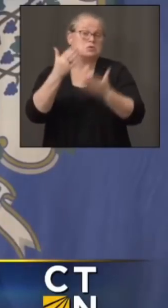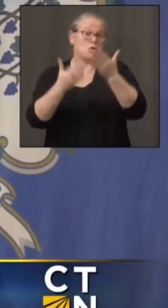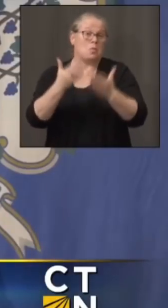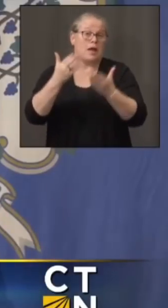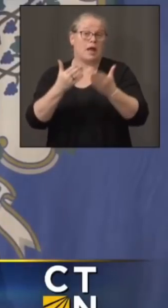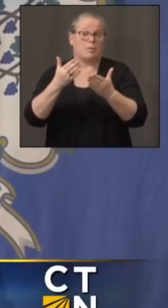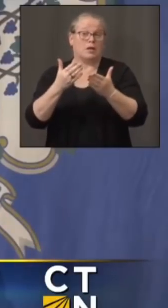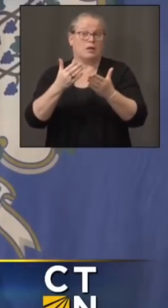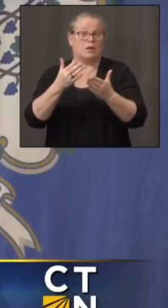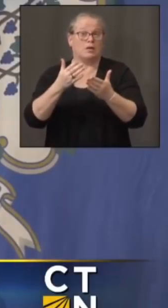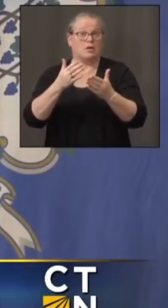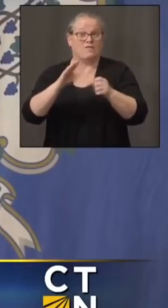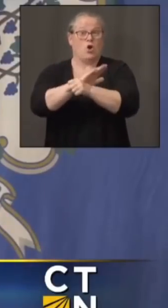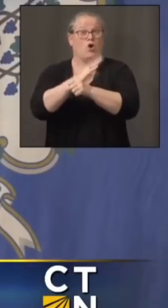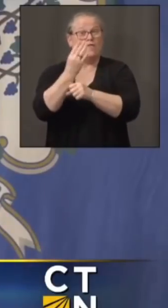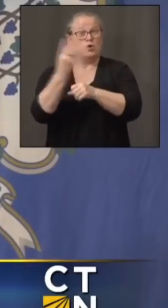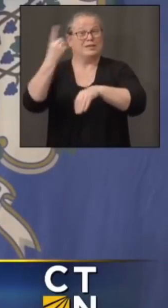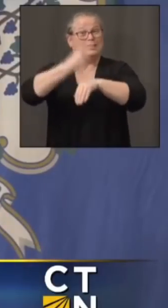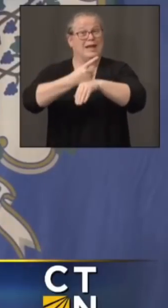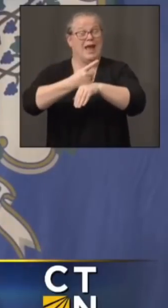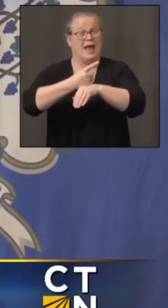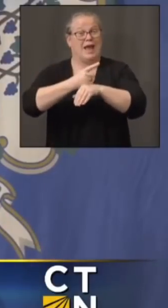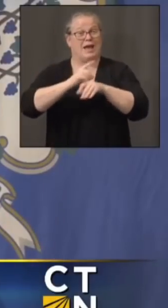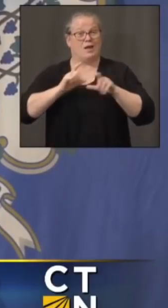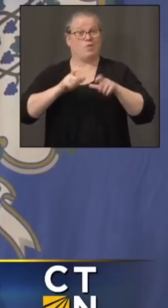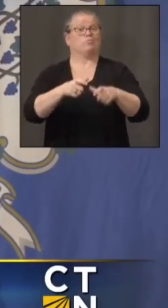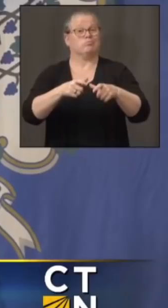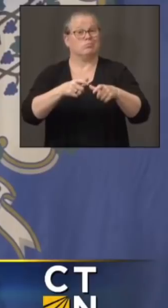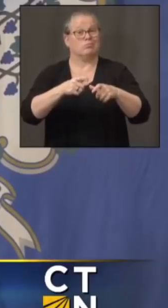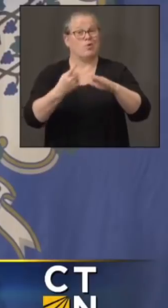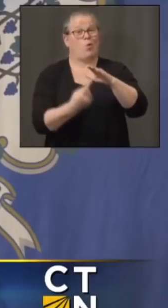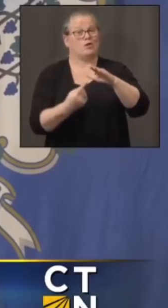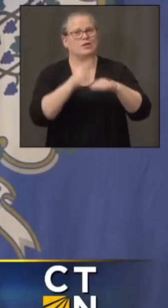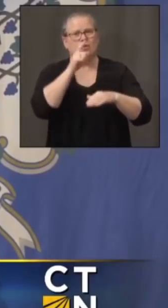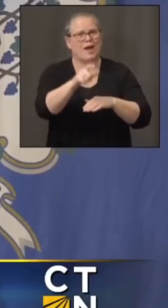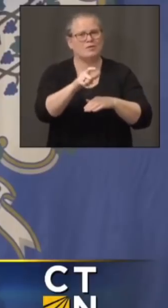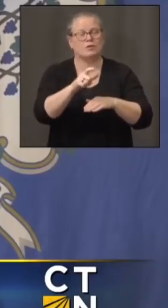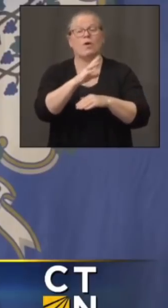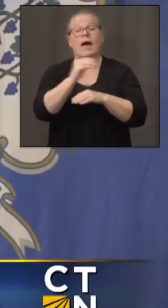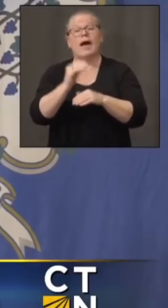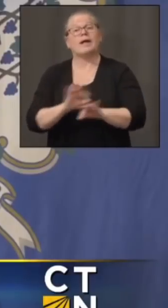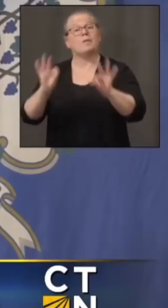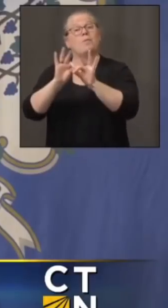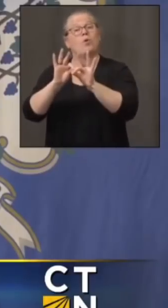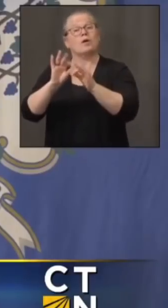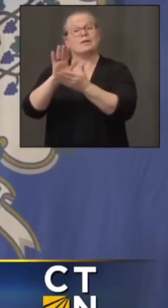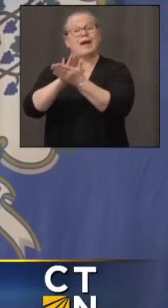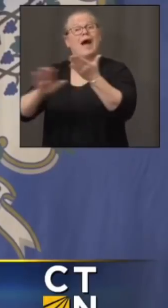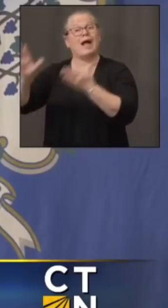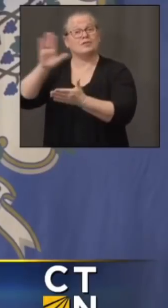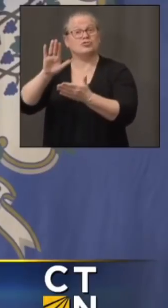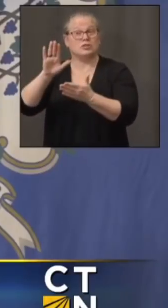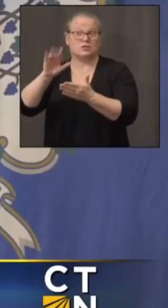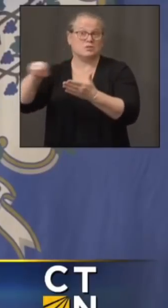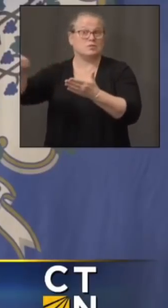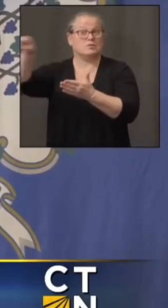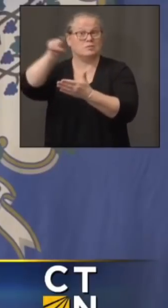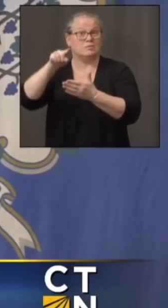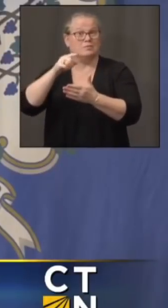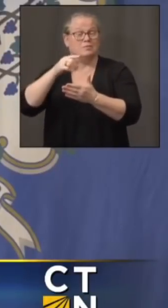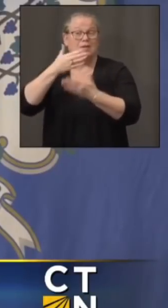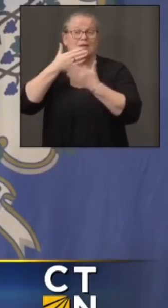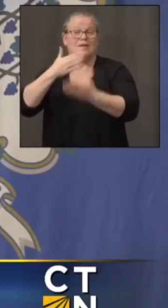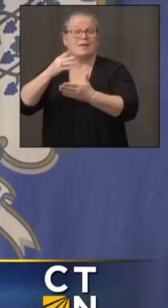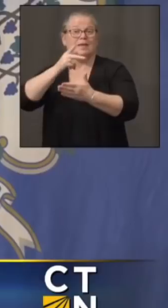those 14-day quarantines. But more importantly, I got a lot of colleges that are stopping come Thanksgiving. A lot of folks, for example,